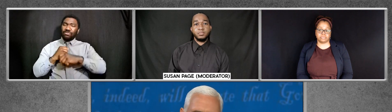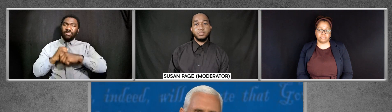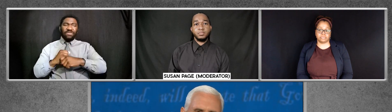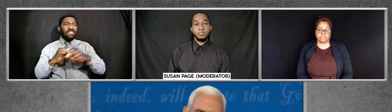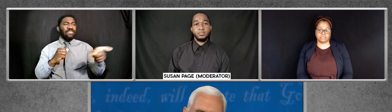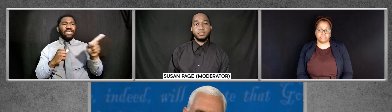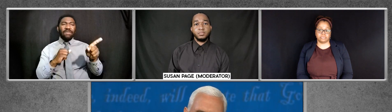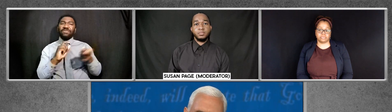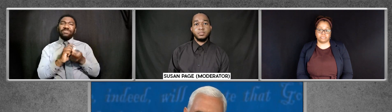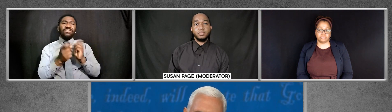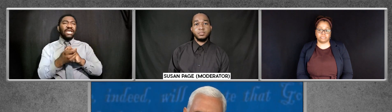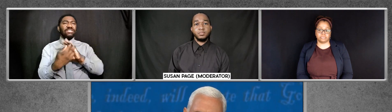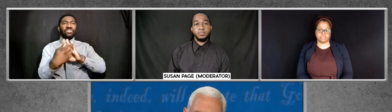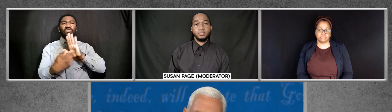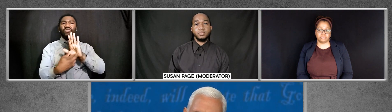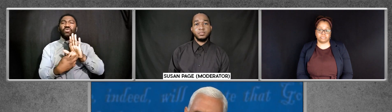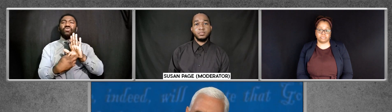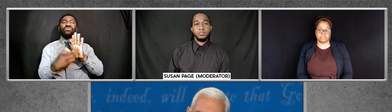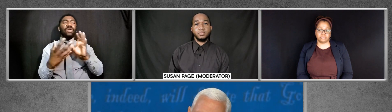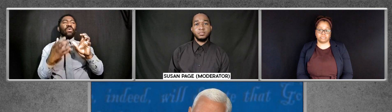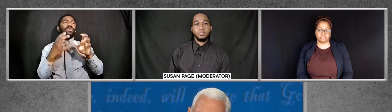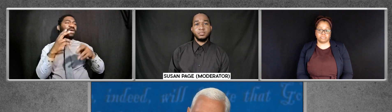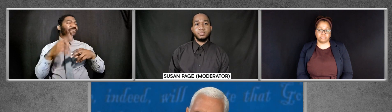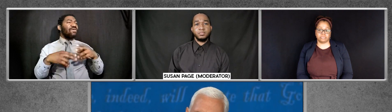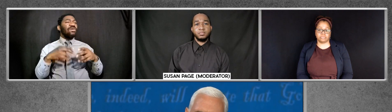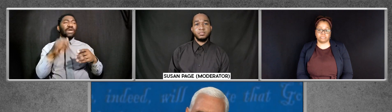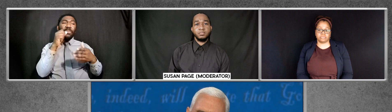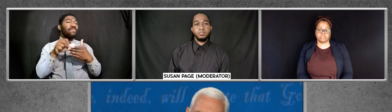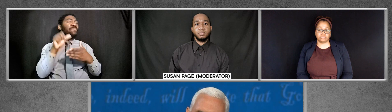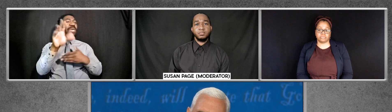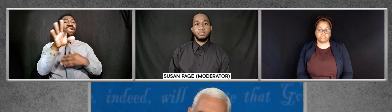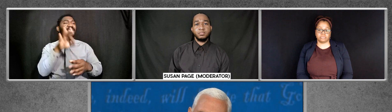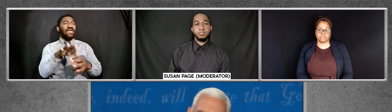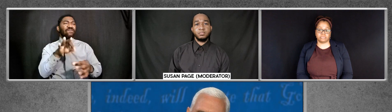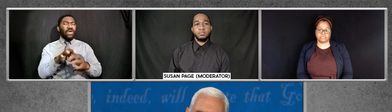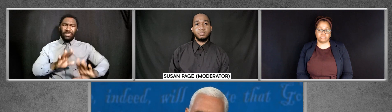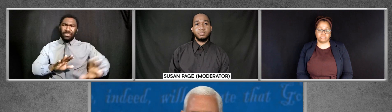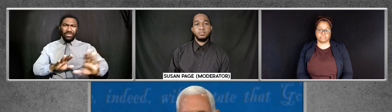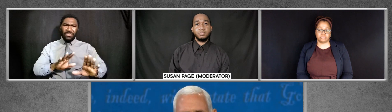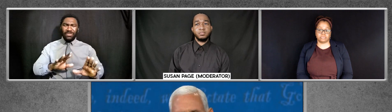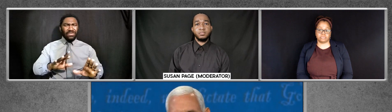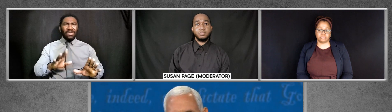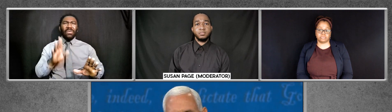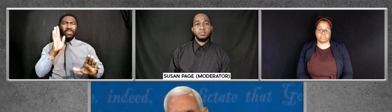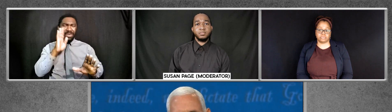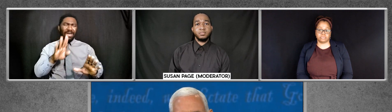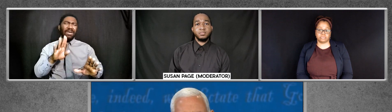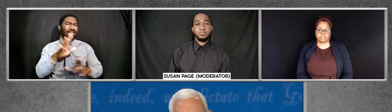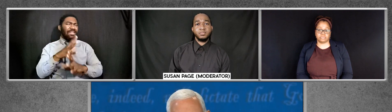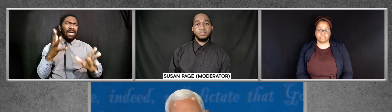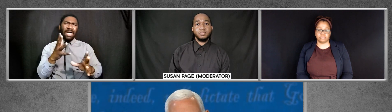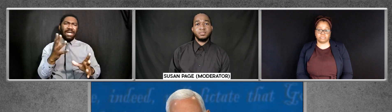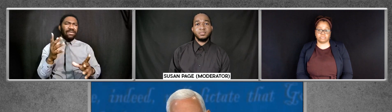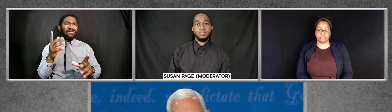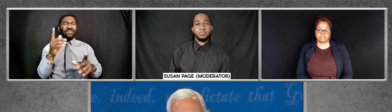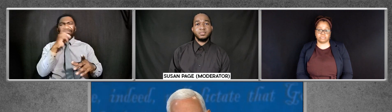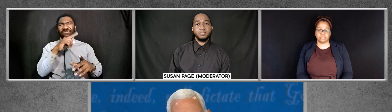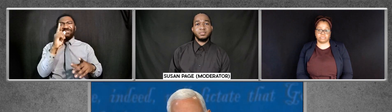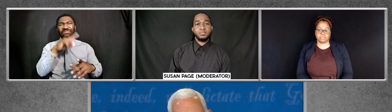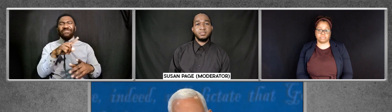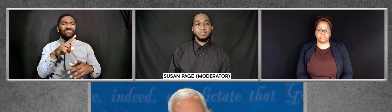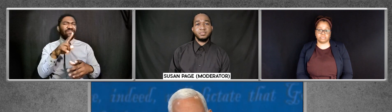create a massive opportunity for voter fraud. And we have a free and fair election. We know we're going to have confidence in it. And I believe in all my